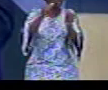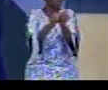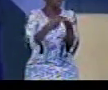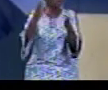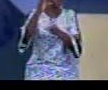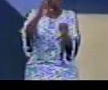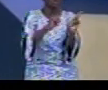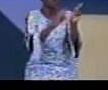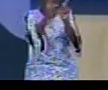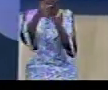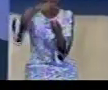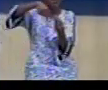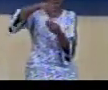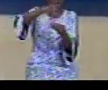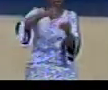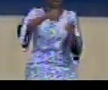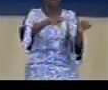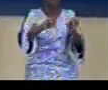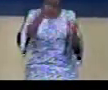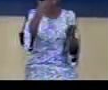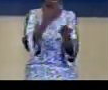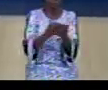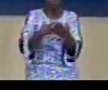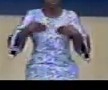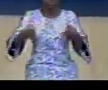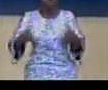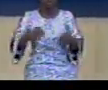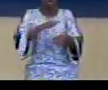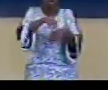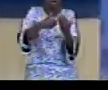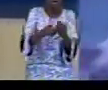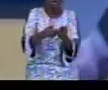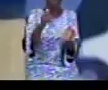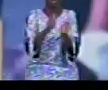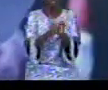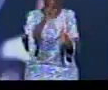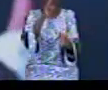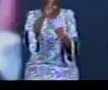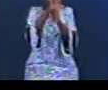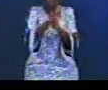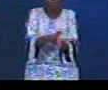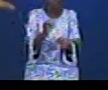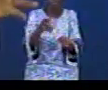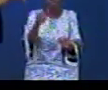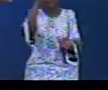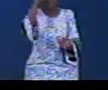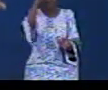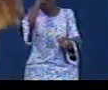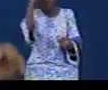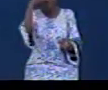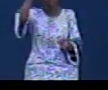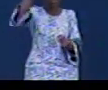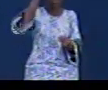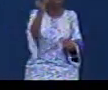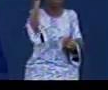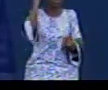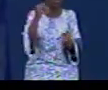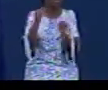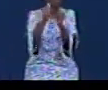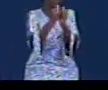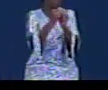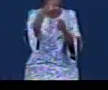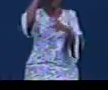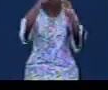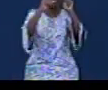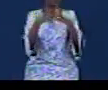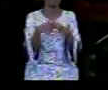good, healing all that were oppressed of the devil, for God was with him.